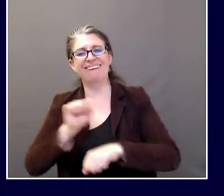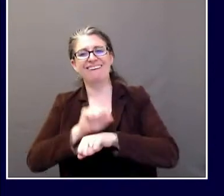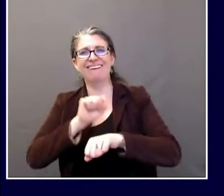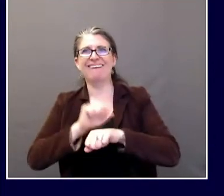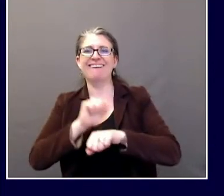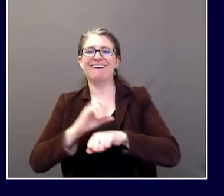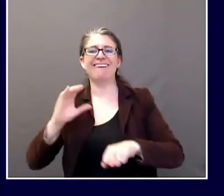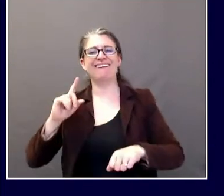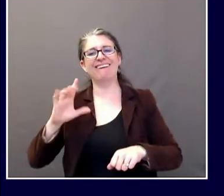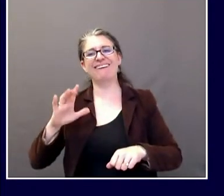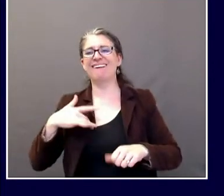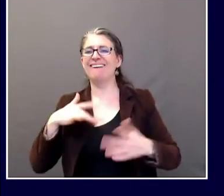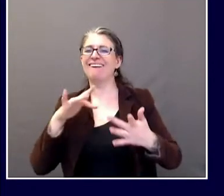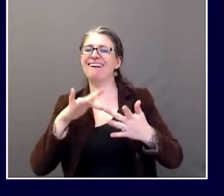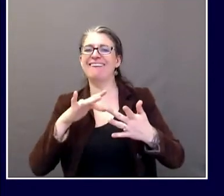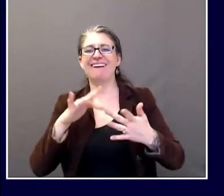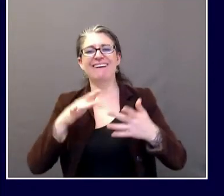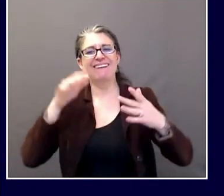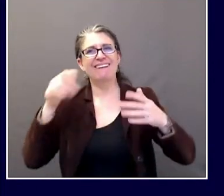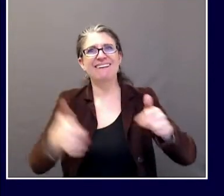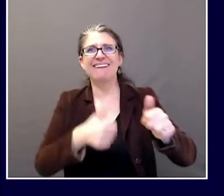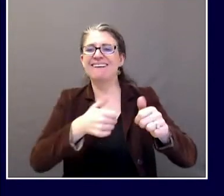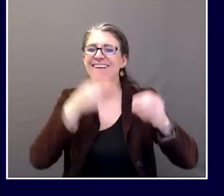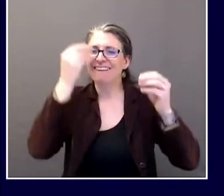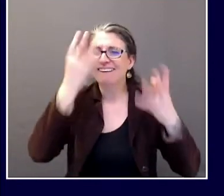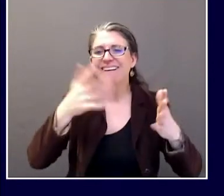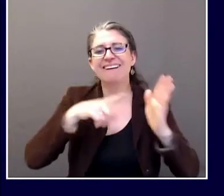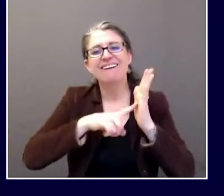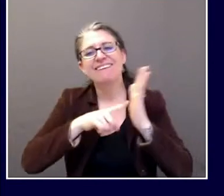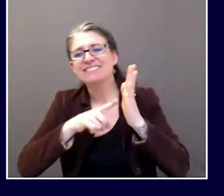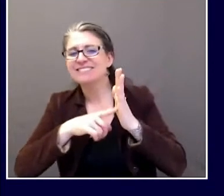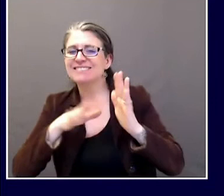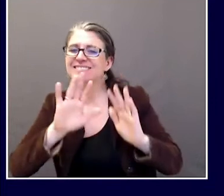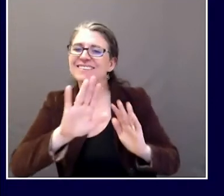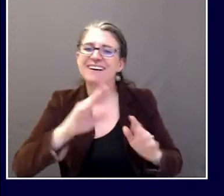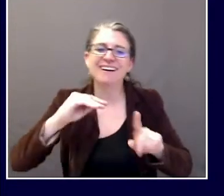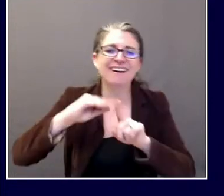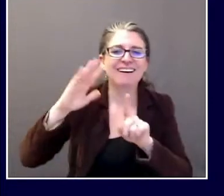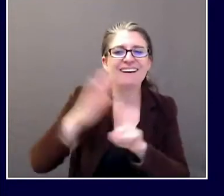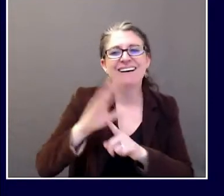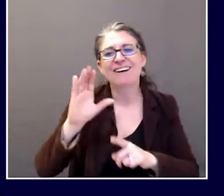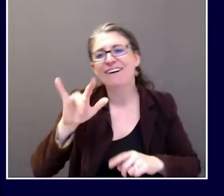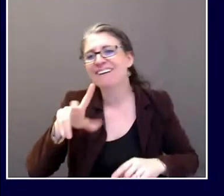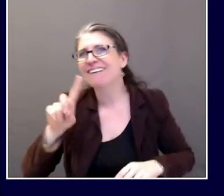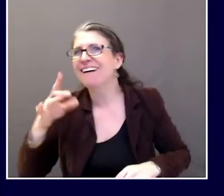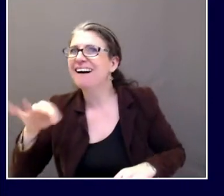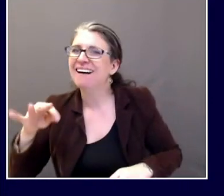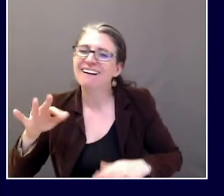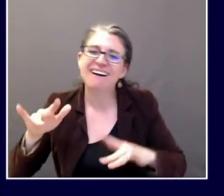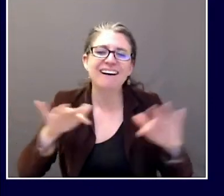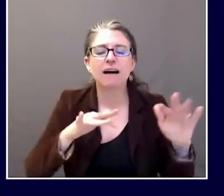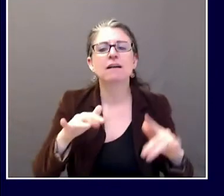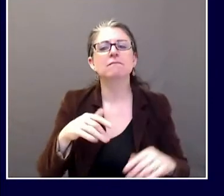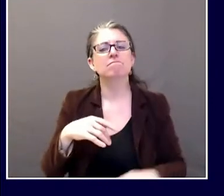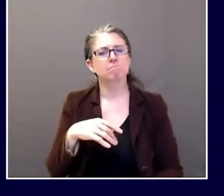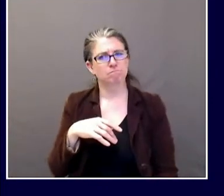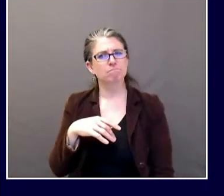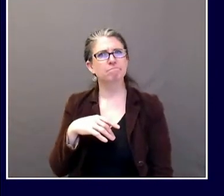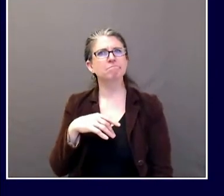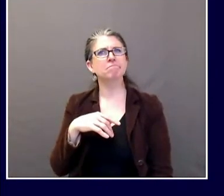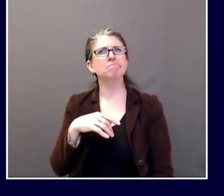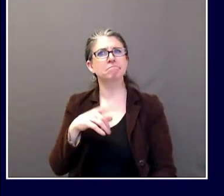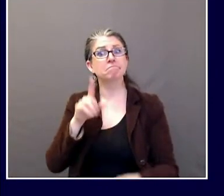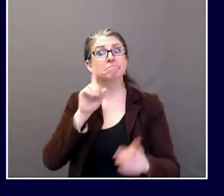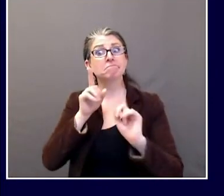concerned false promises of availability or scheduling of being able to get one of the immunizations, which sounds like somewhat of